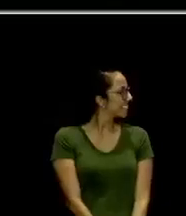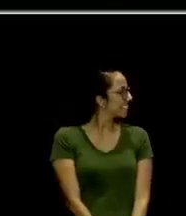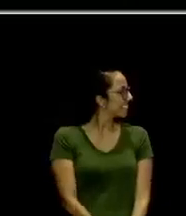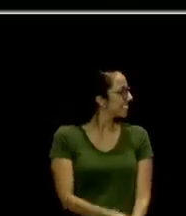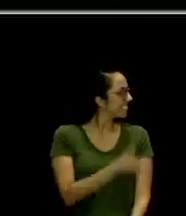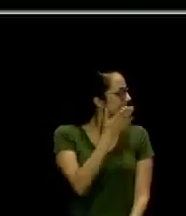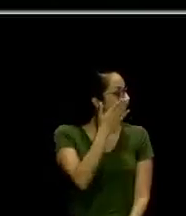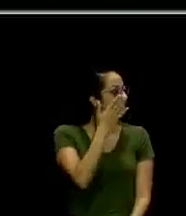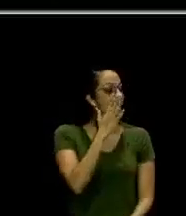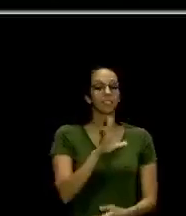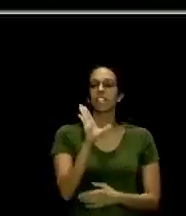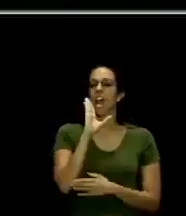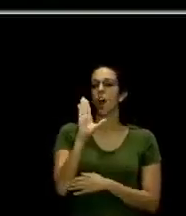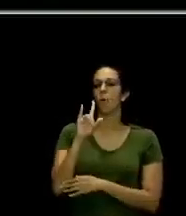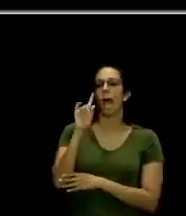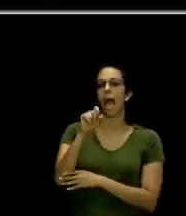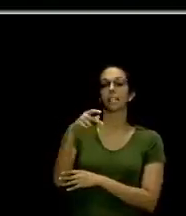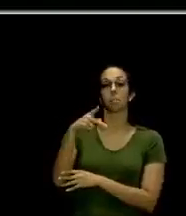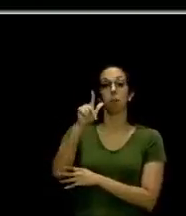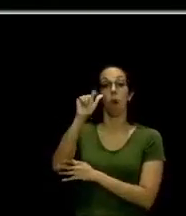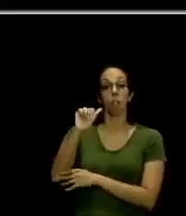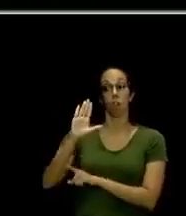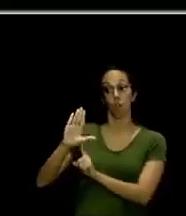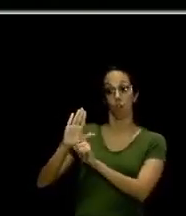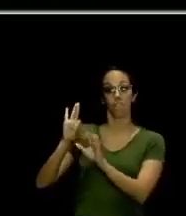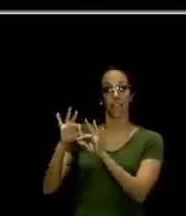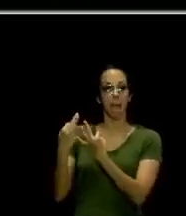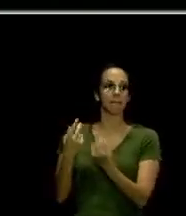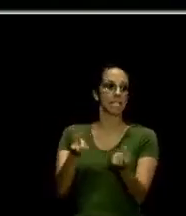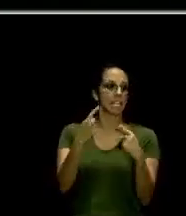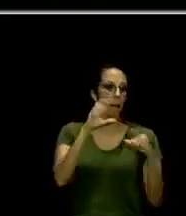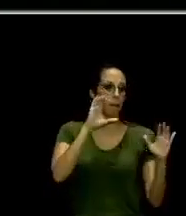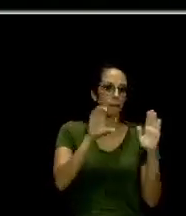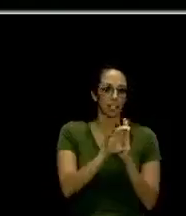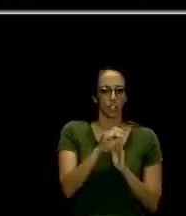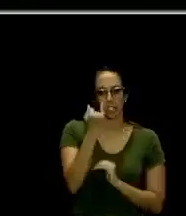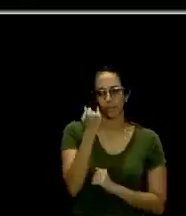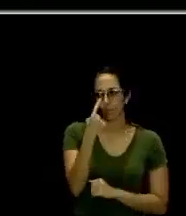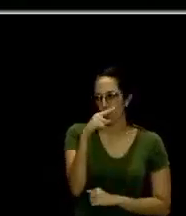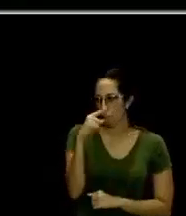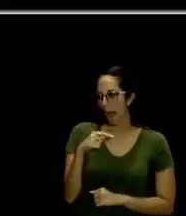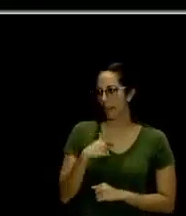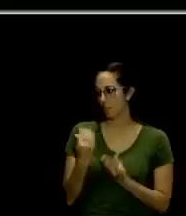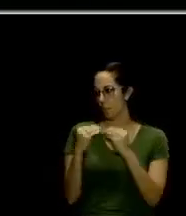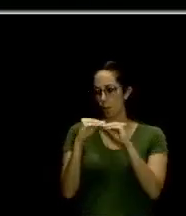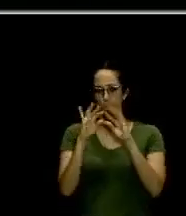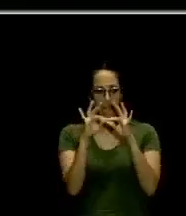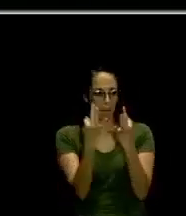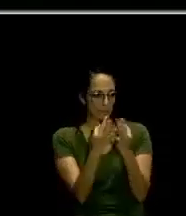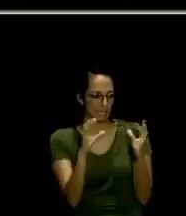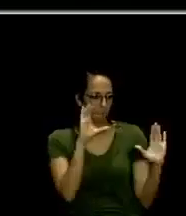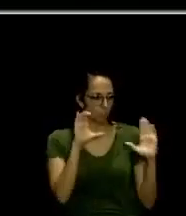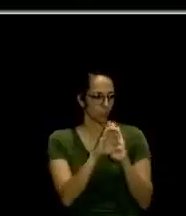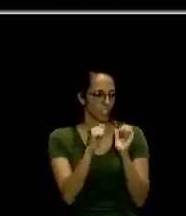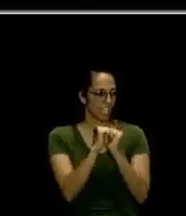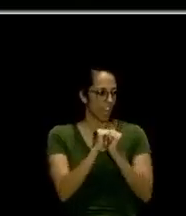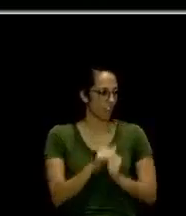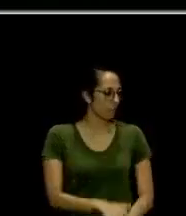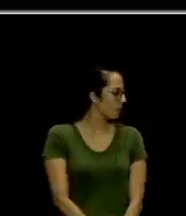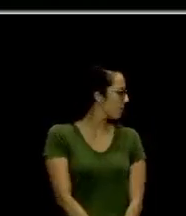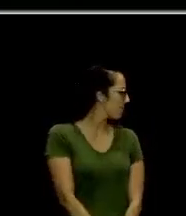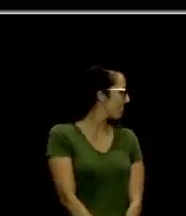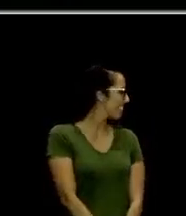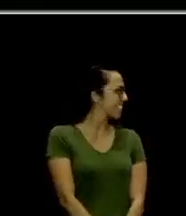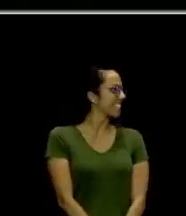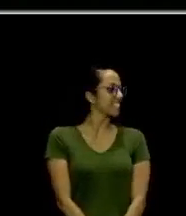So we're going to ask Paula's family afterwards to come and take pictures, Gil, if you wouldn't mind, so we can get some family shots with them. Okay?